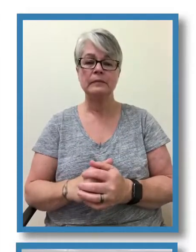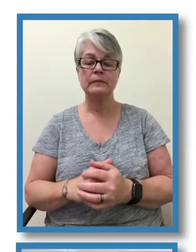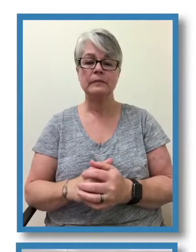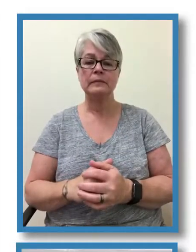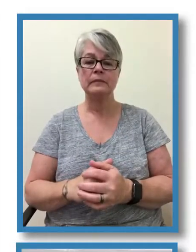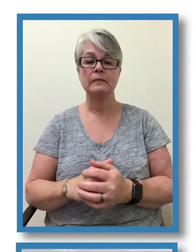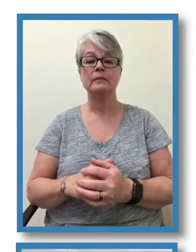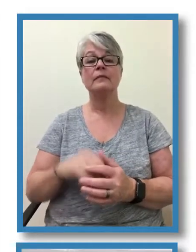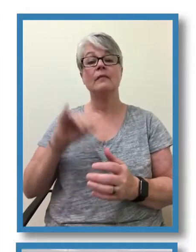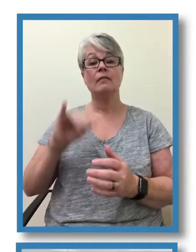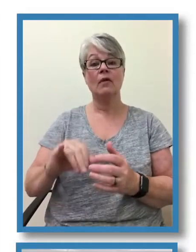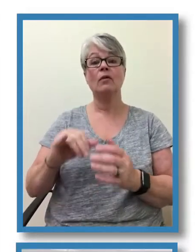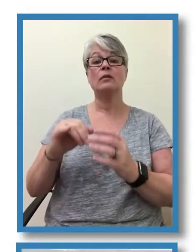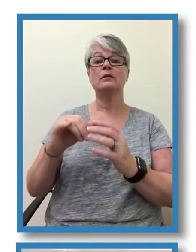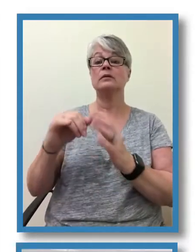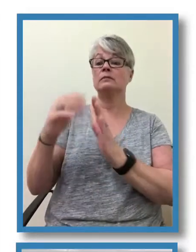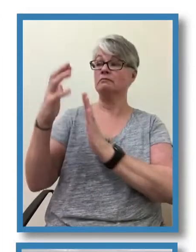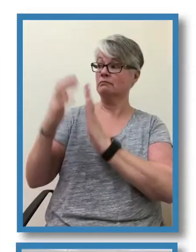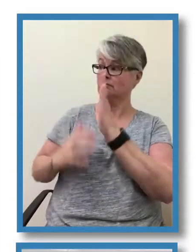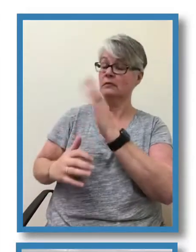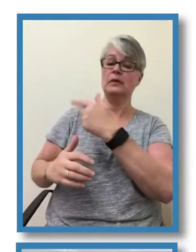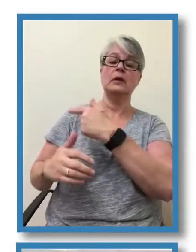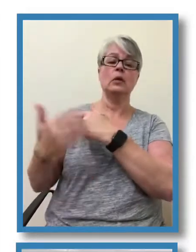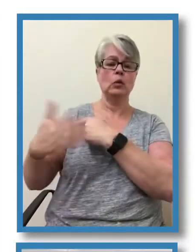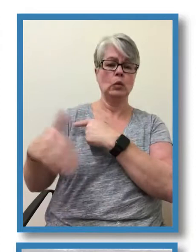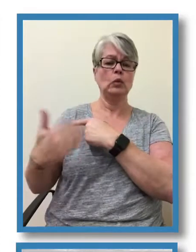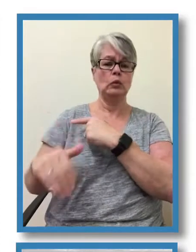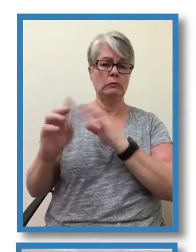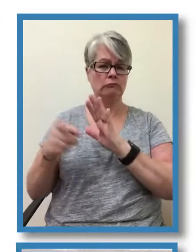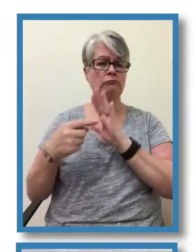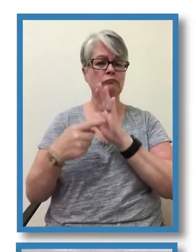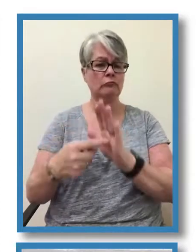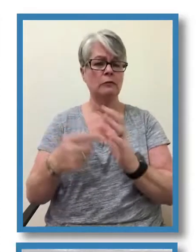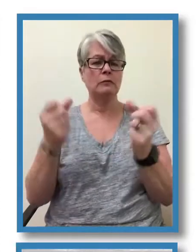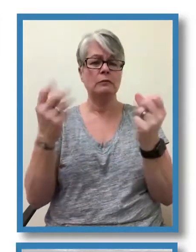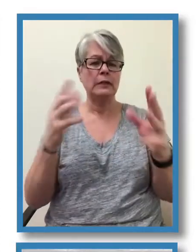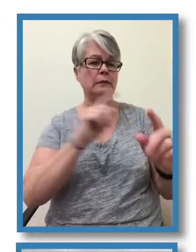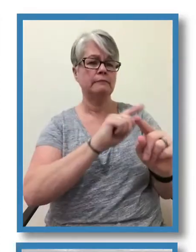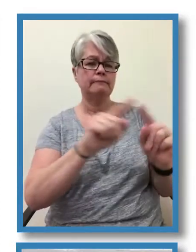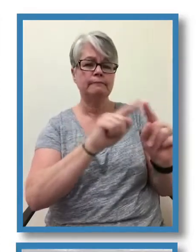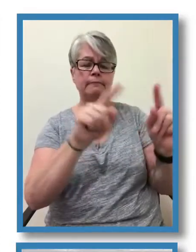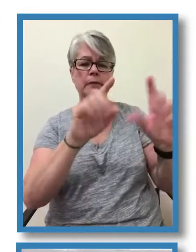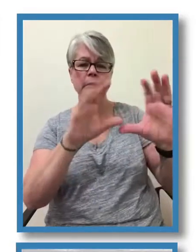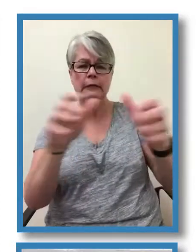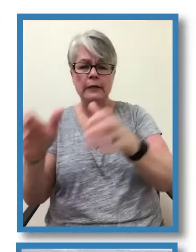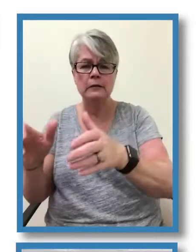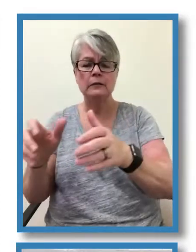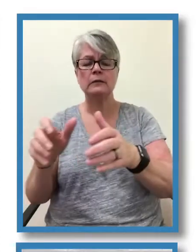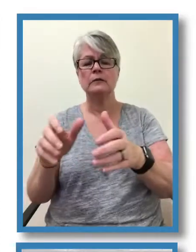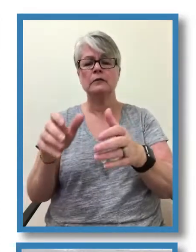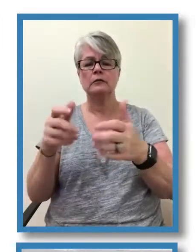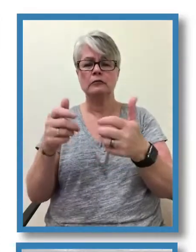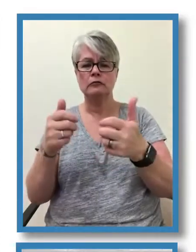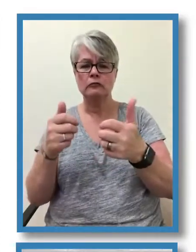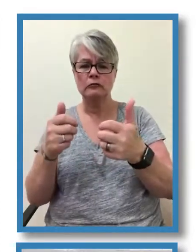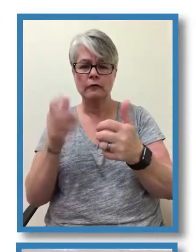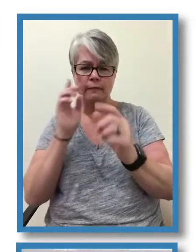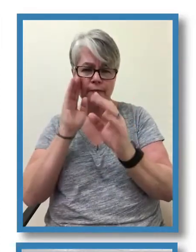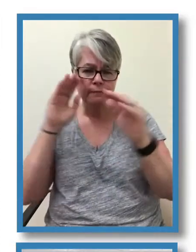find ways to actually slow Alzheimer's disease. And